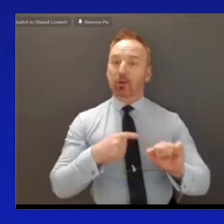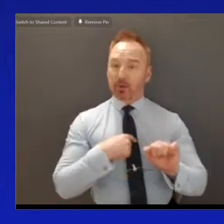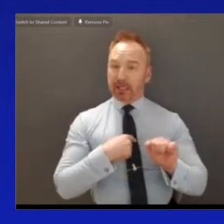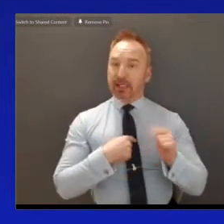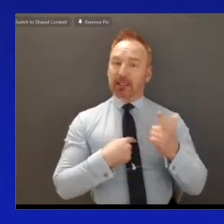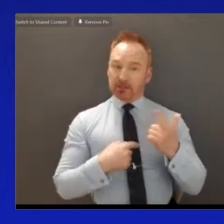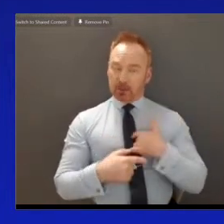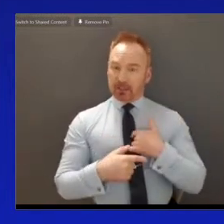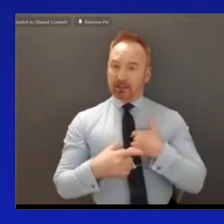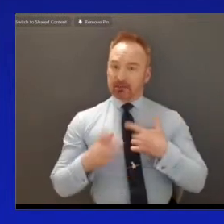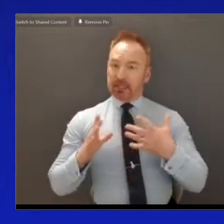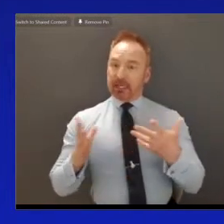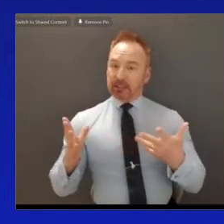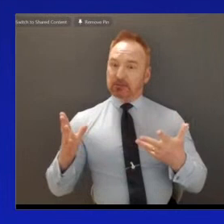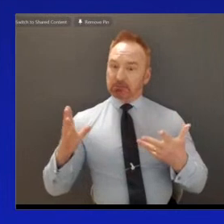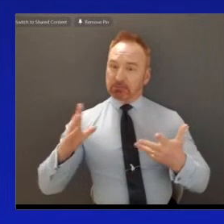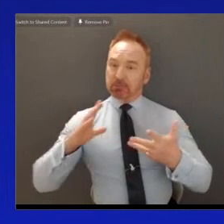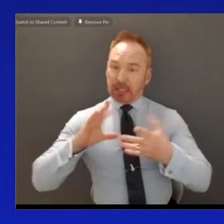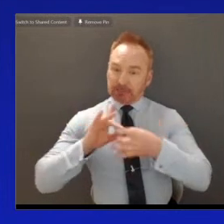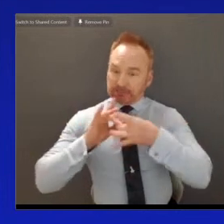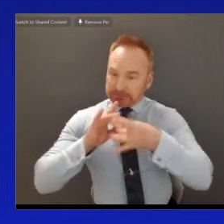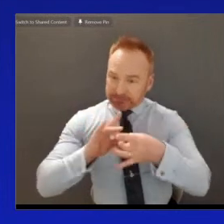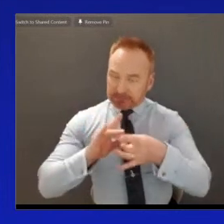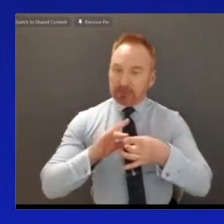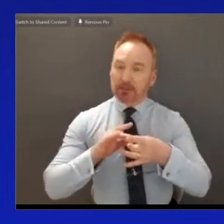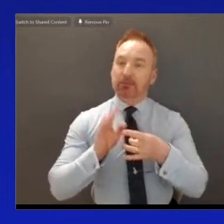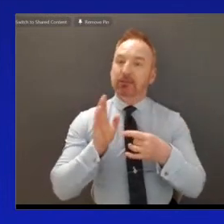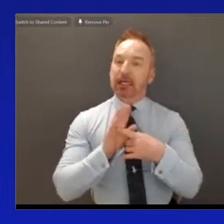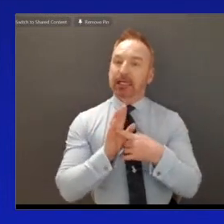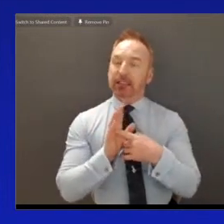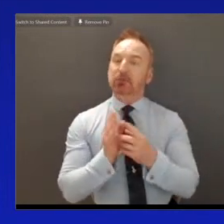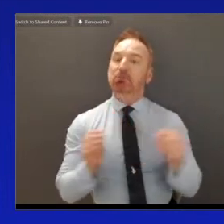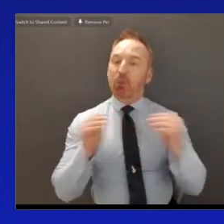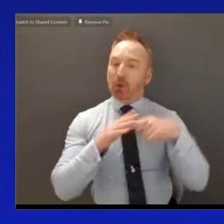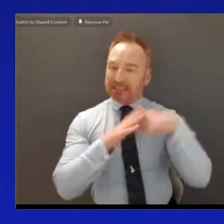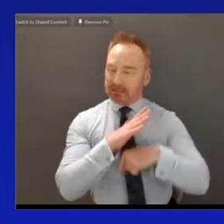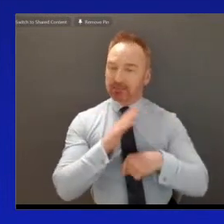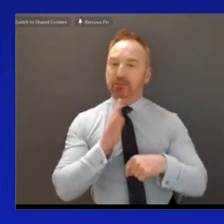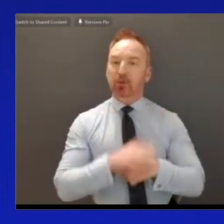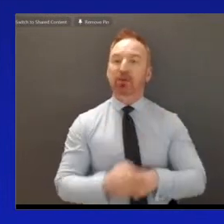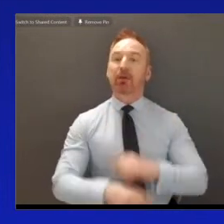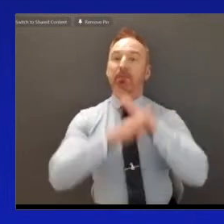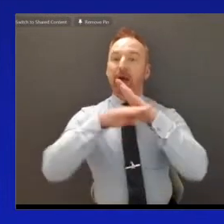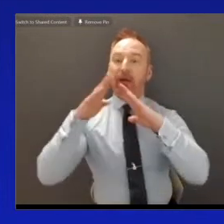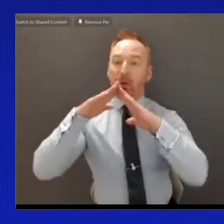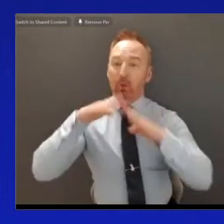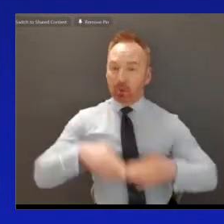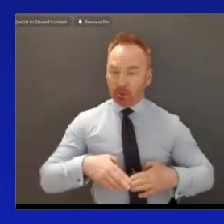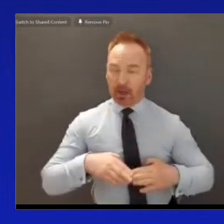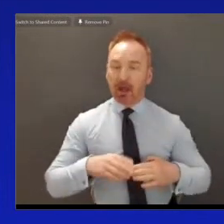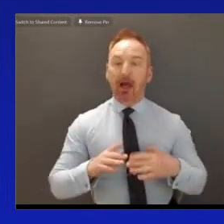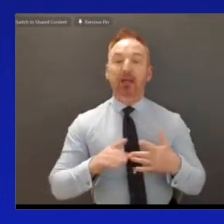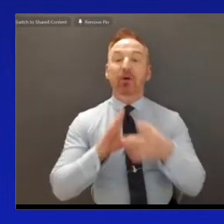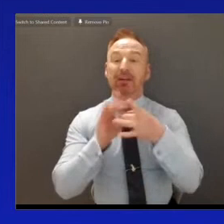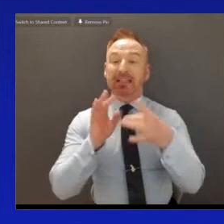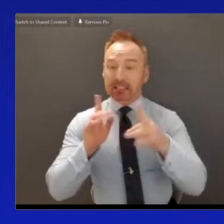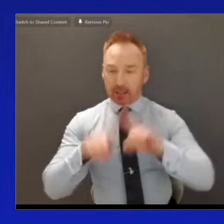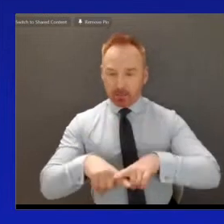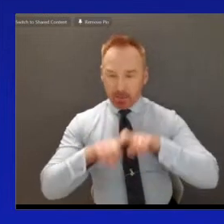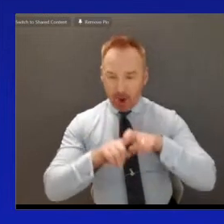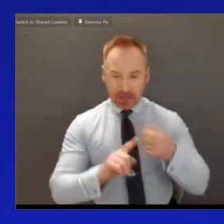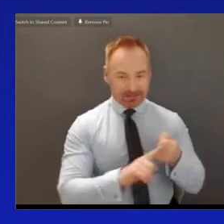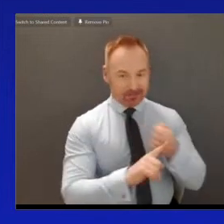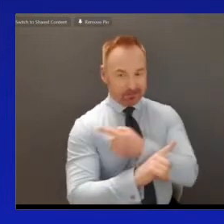addressing any barriers. I want to pause to say that we have seen, of course, that low income can